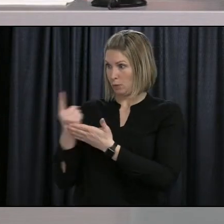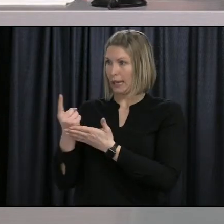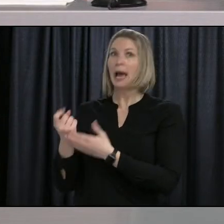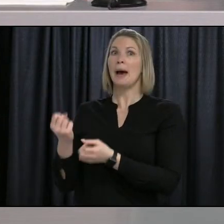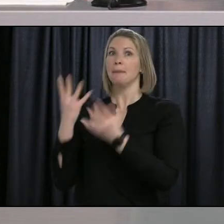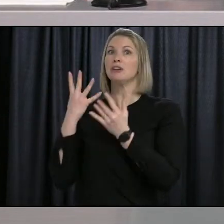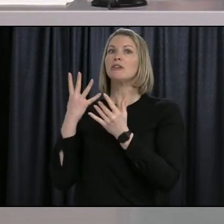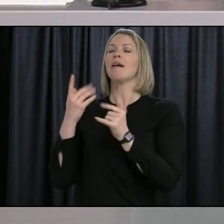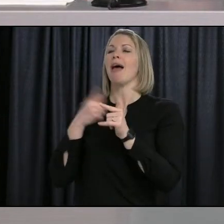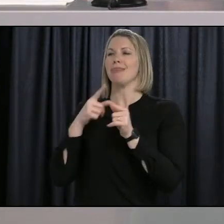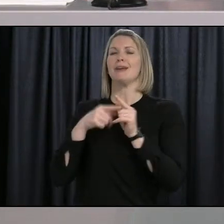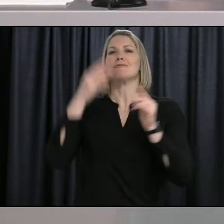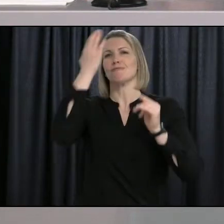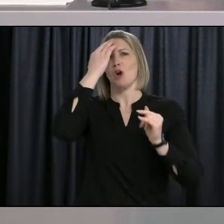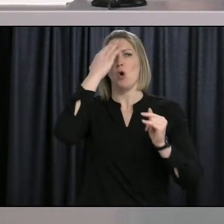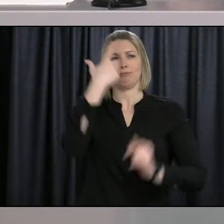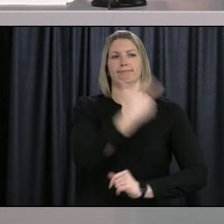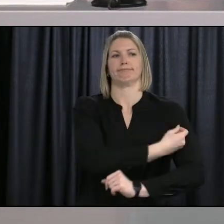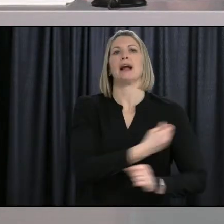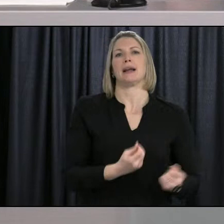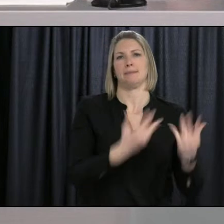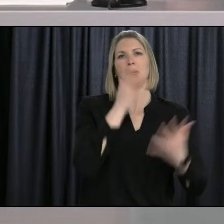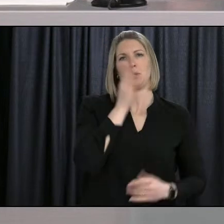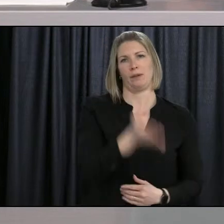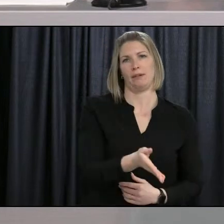Peter Cowan with CBC. Please go ahead.